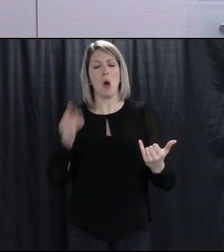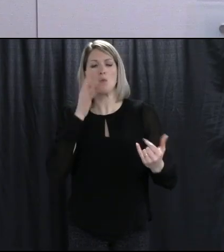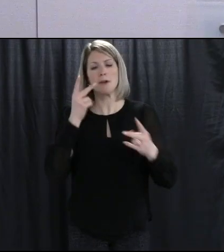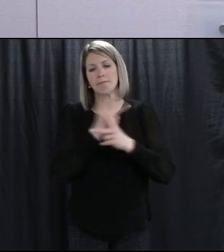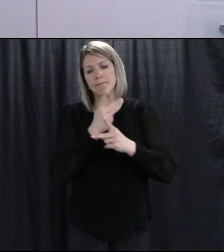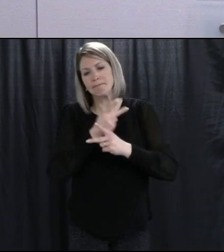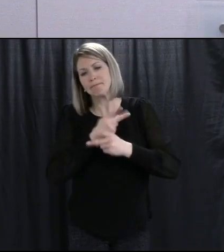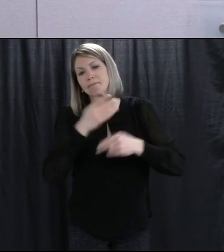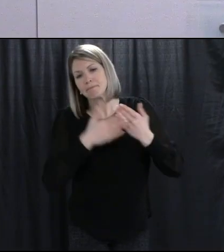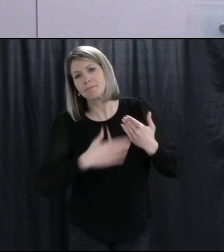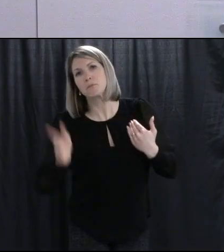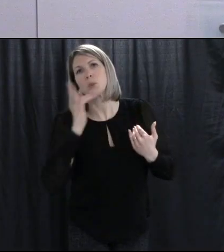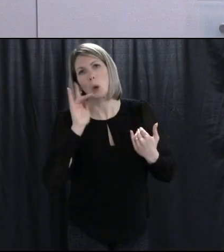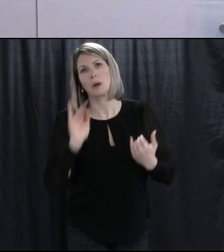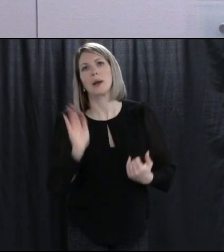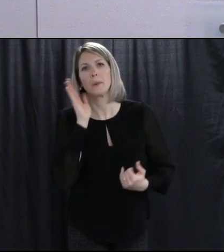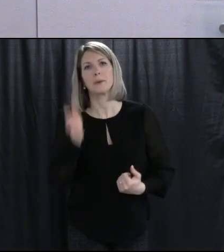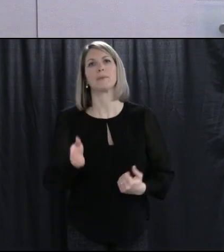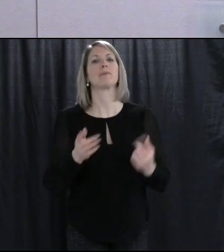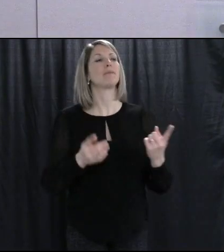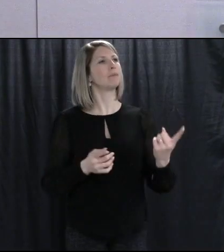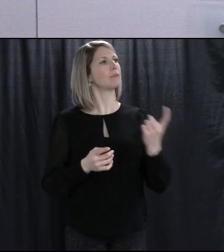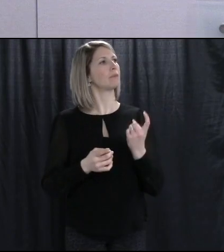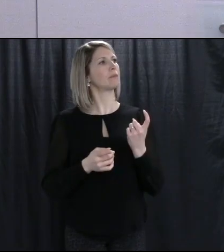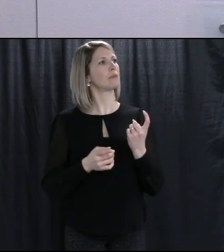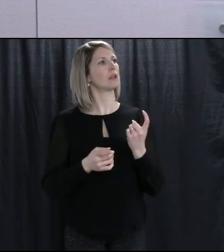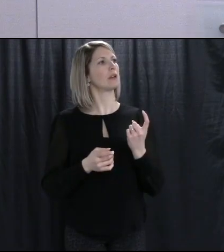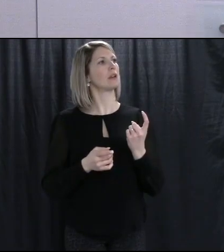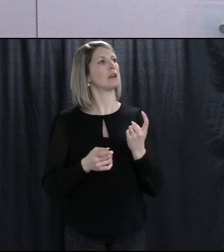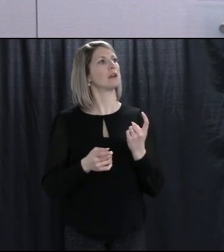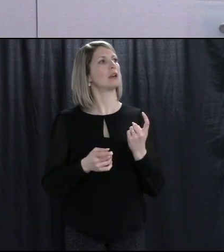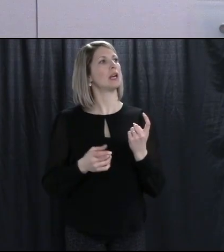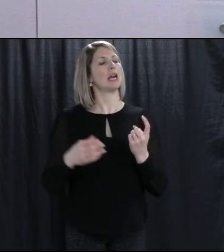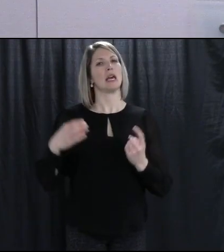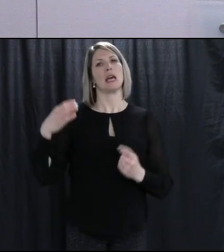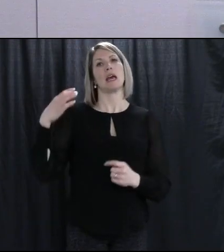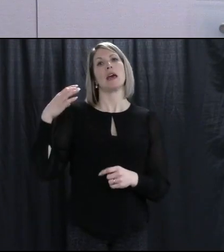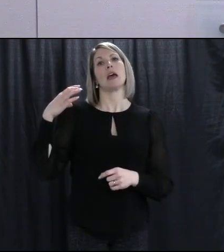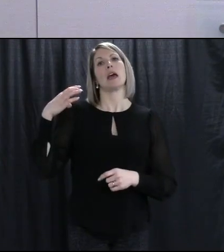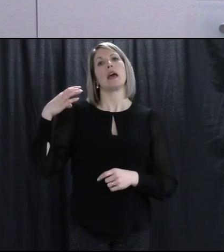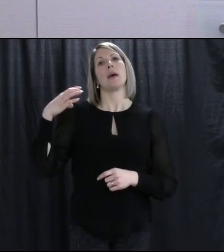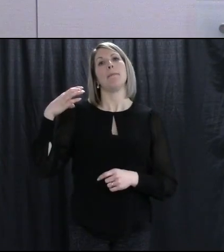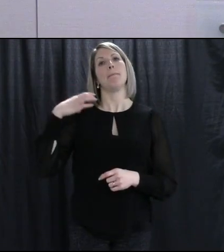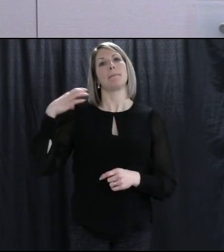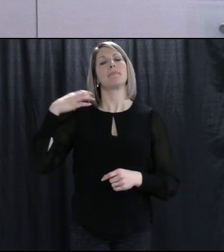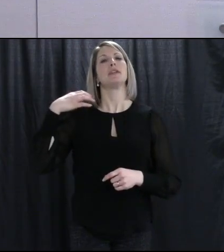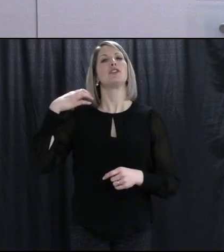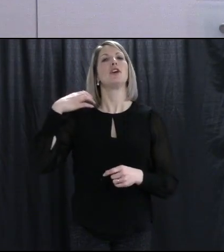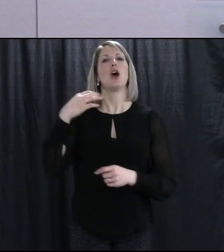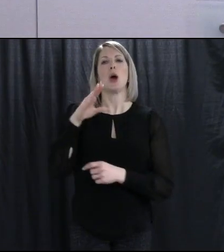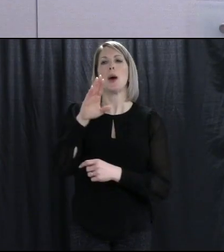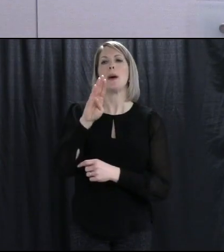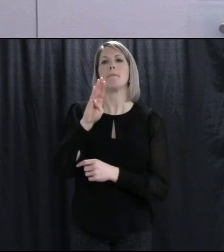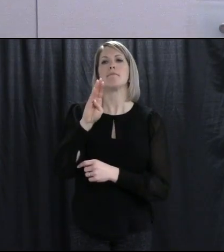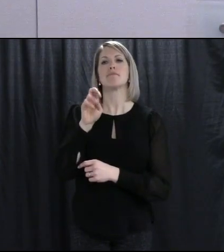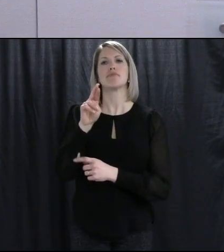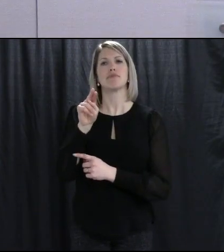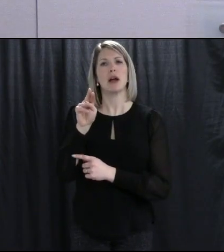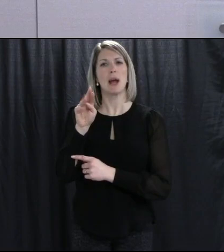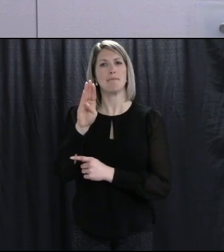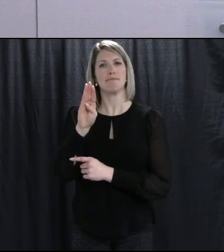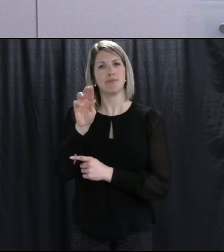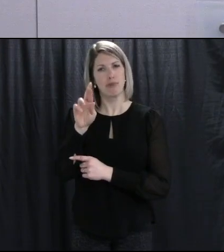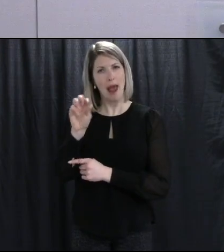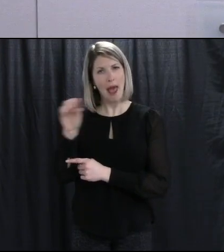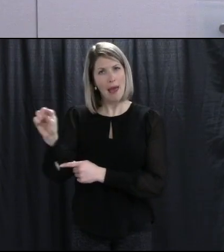further to that question. It was actually a Cabinet Minister, Derek Bragg, who was one of the first to share that number. He has since apologized for it, but do you have